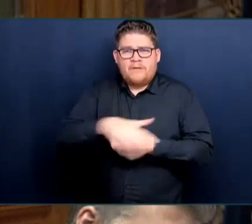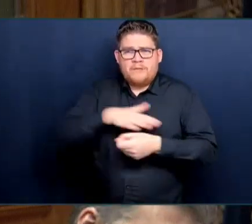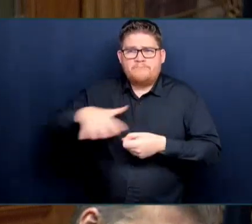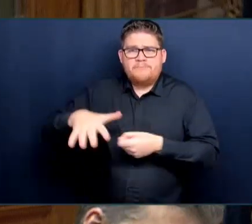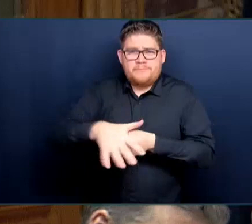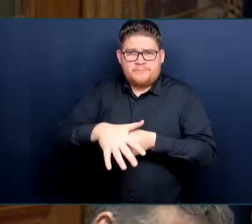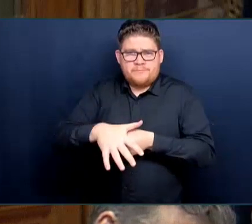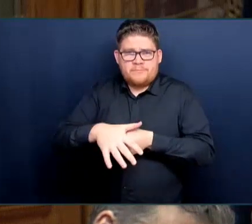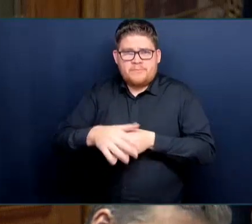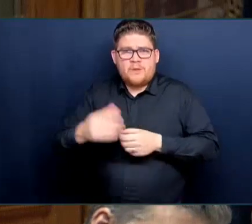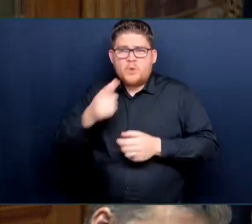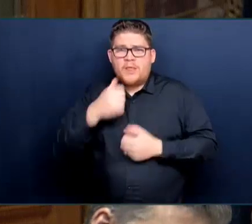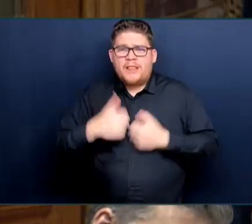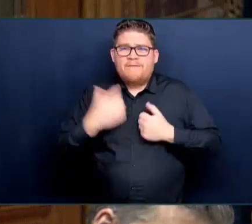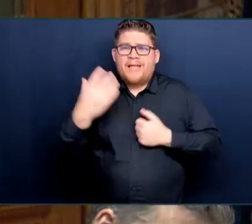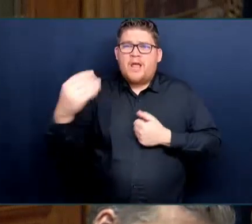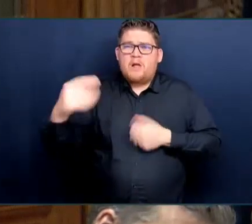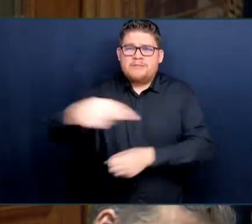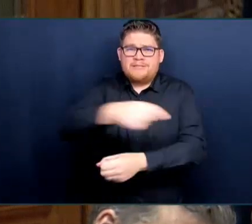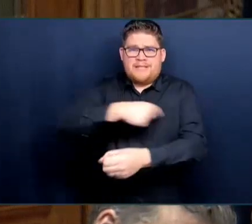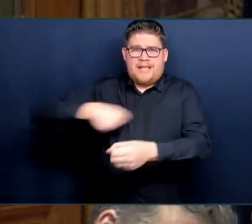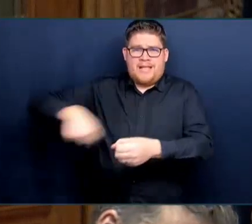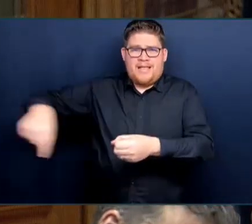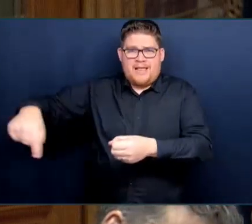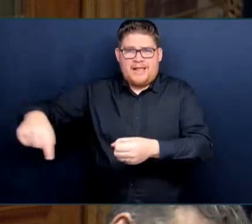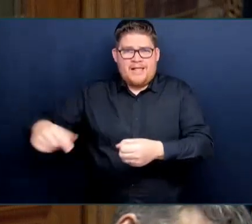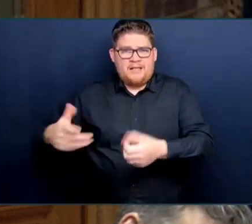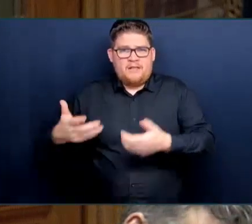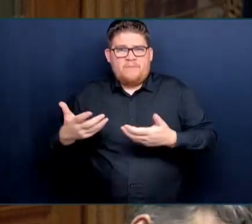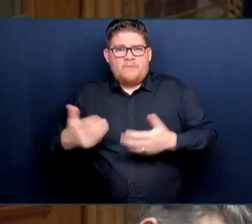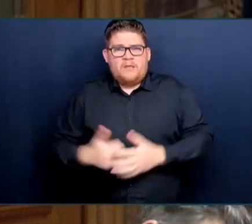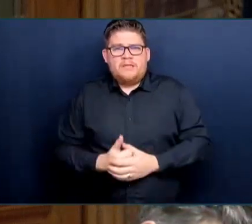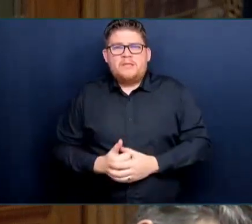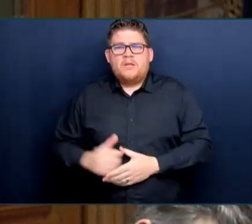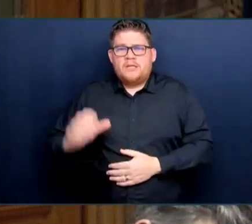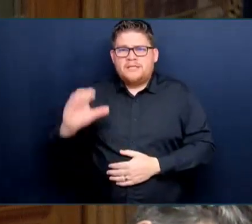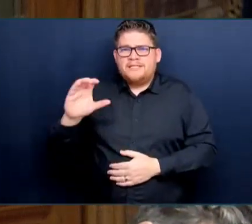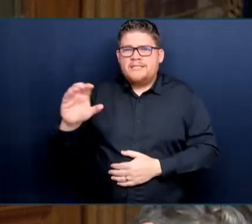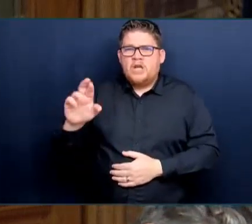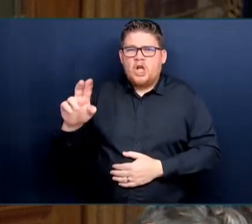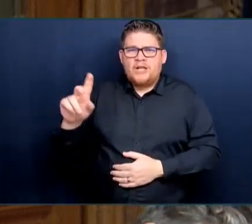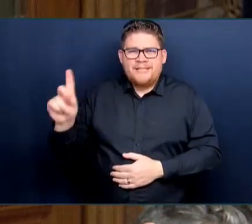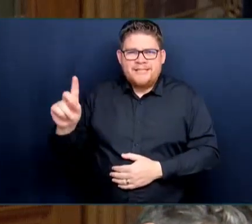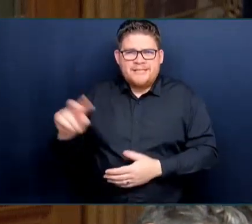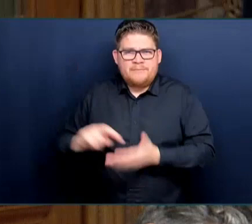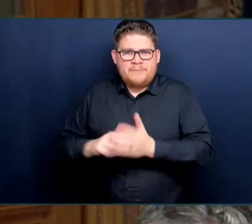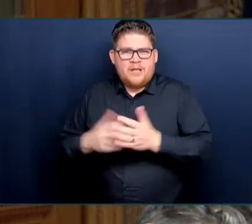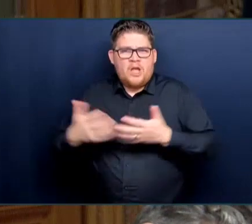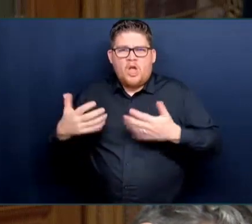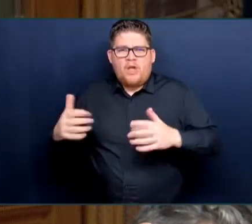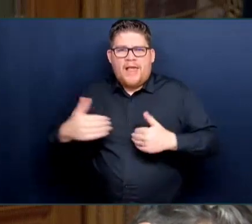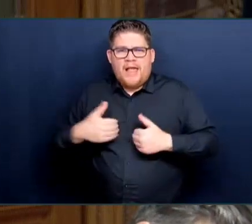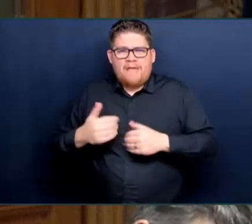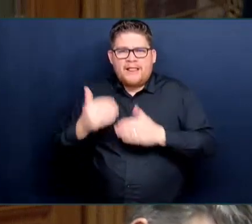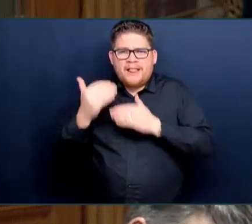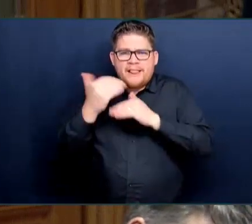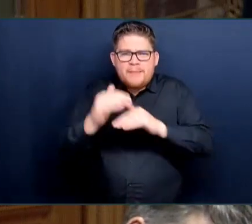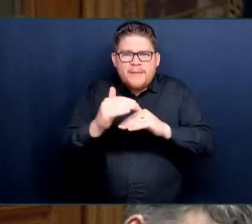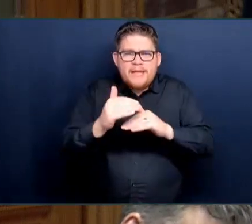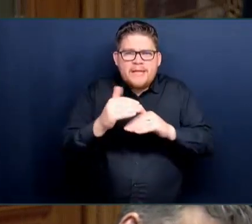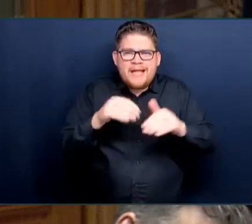to no access to public transportation within their communities or between their communities. And